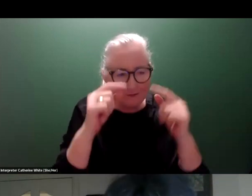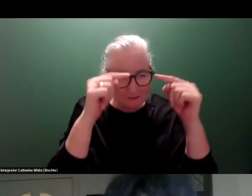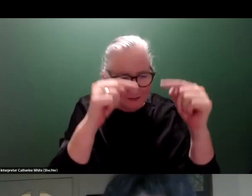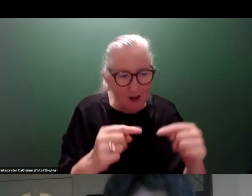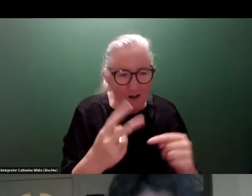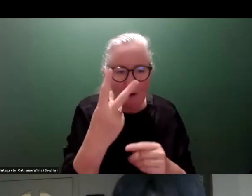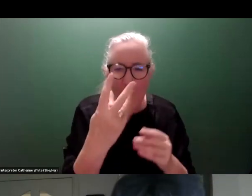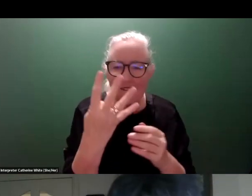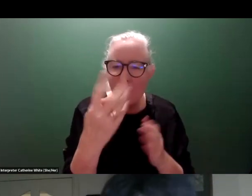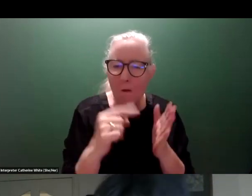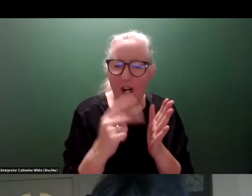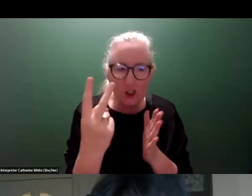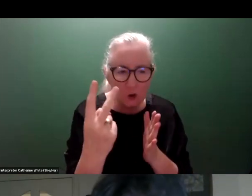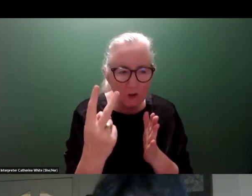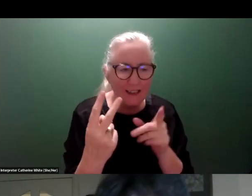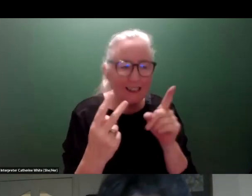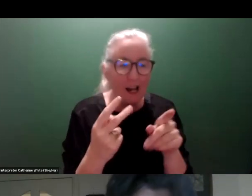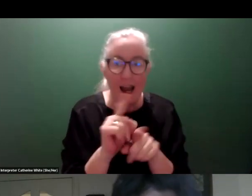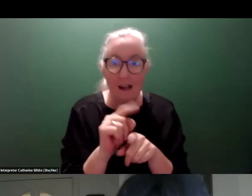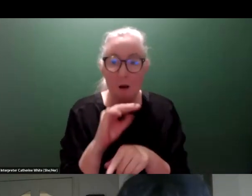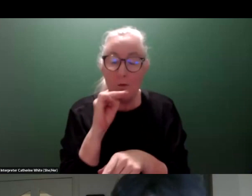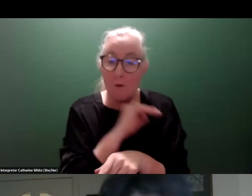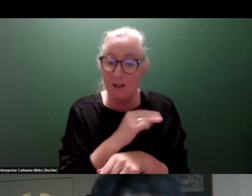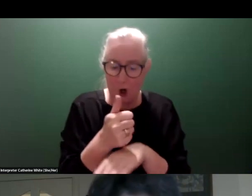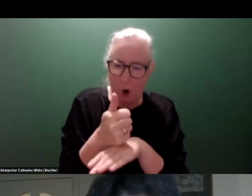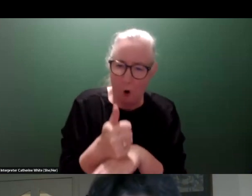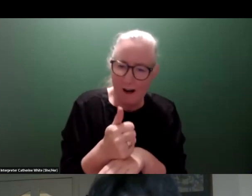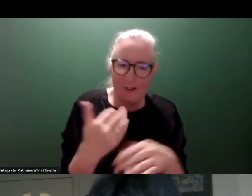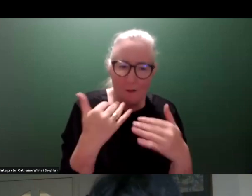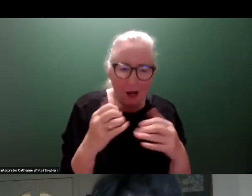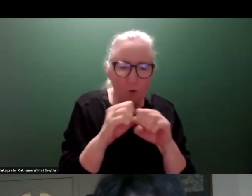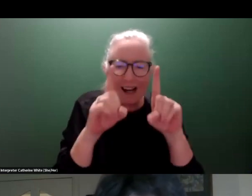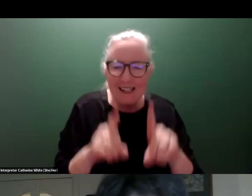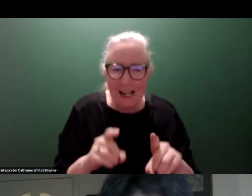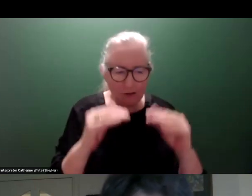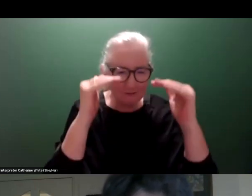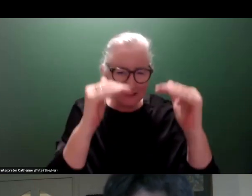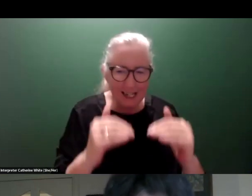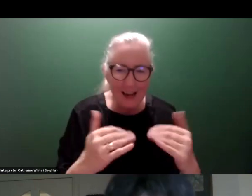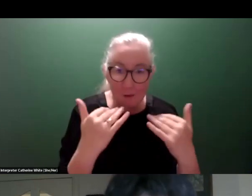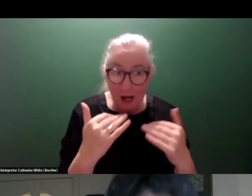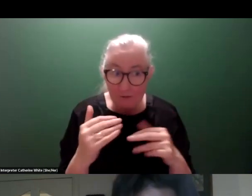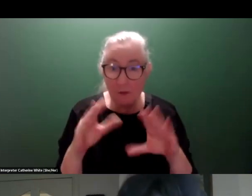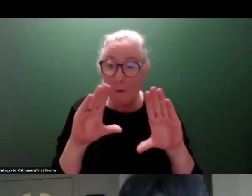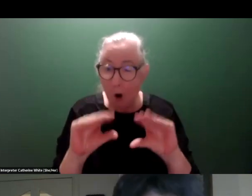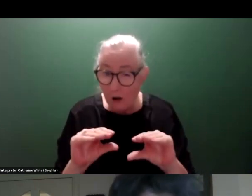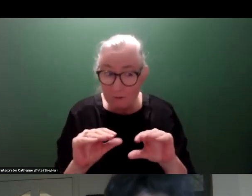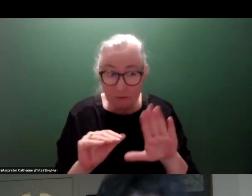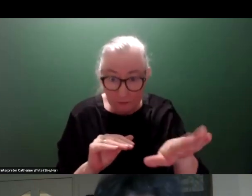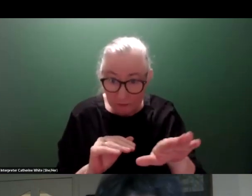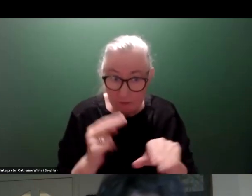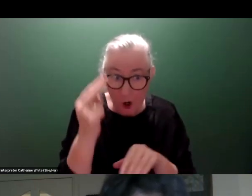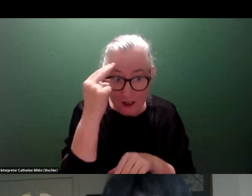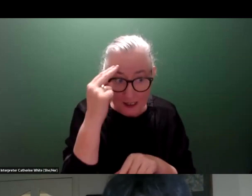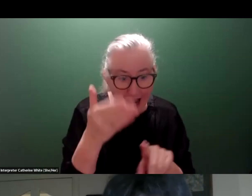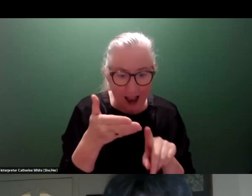4.2, concentrating on core information, breaking down information, pausing to see it's understood, and